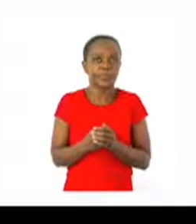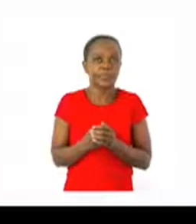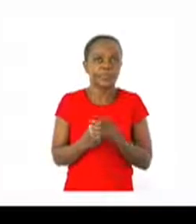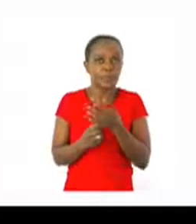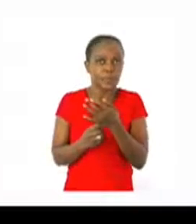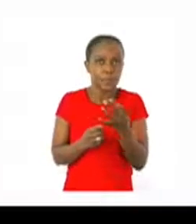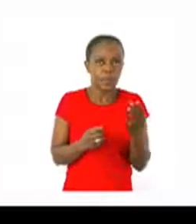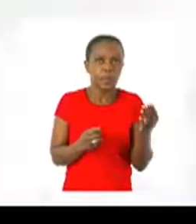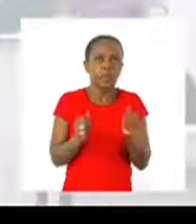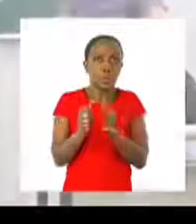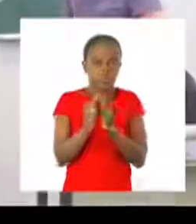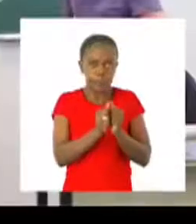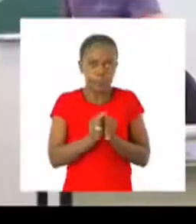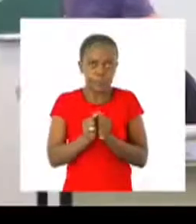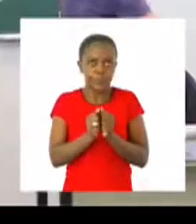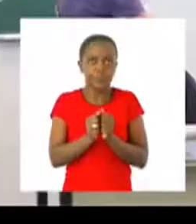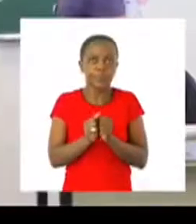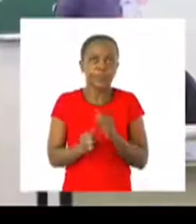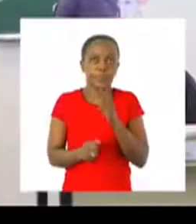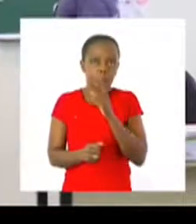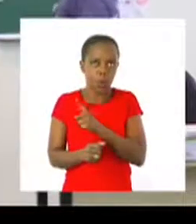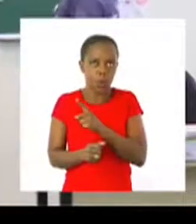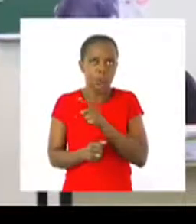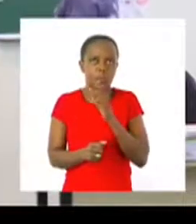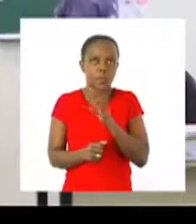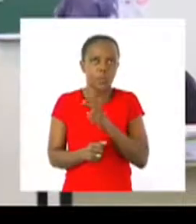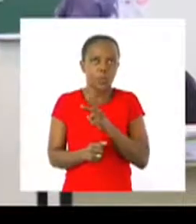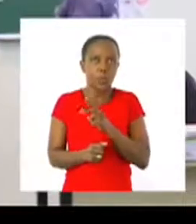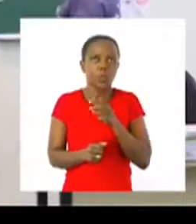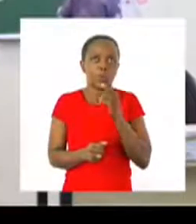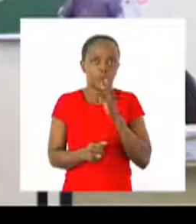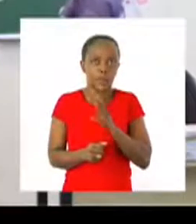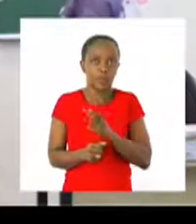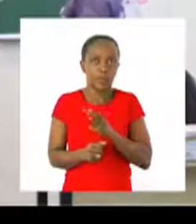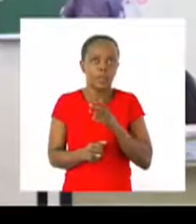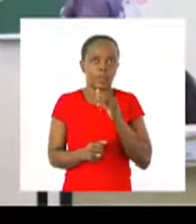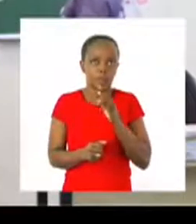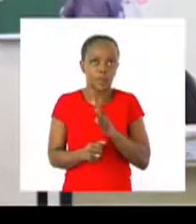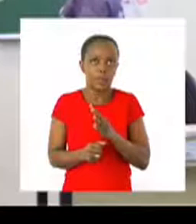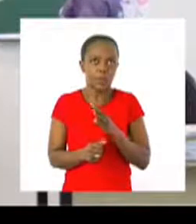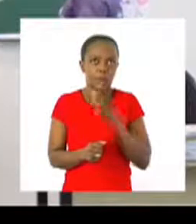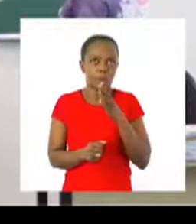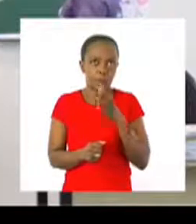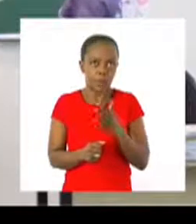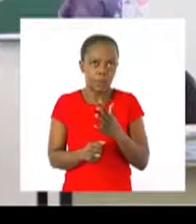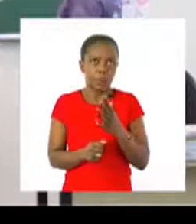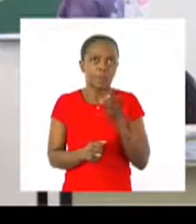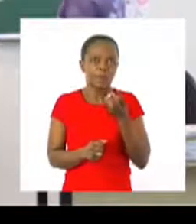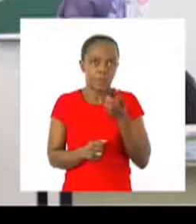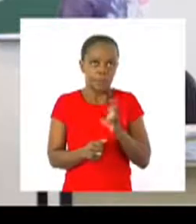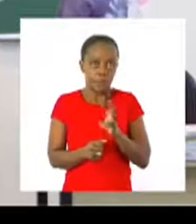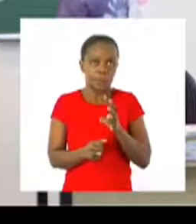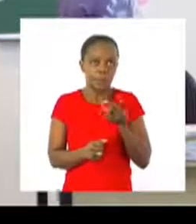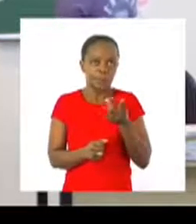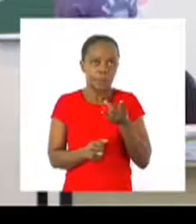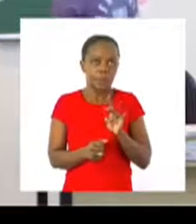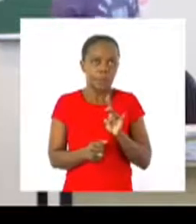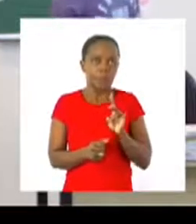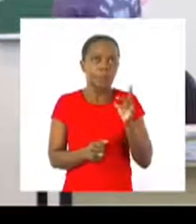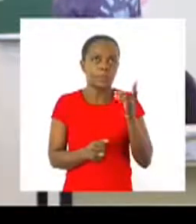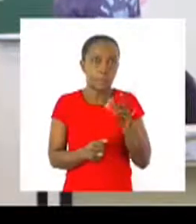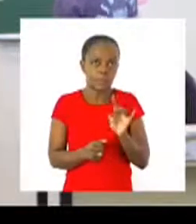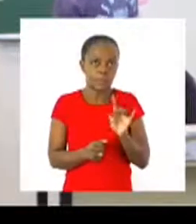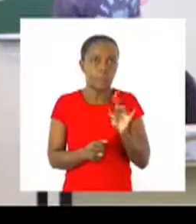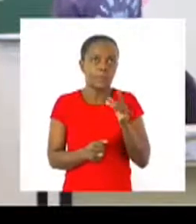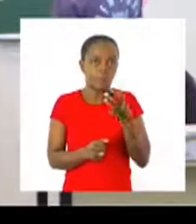our numbers together. 1, 2, 3, 4, 5, 6,